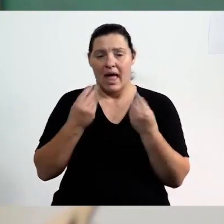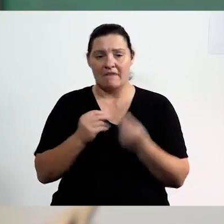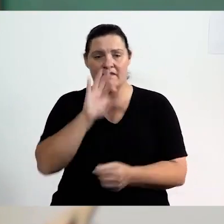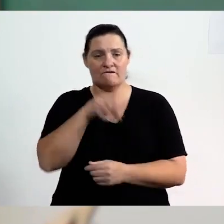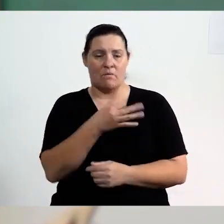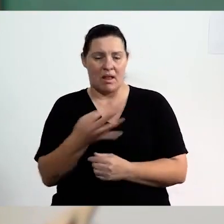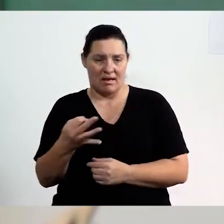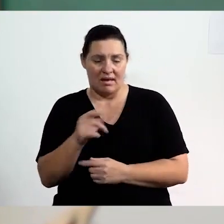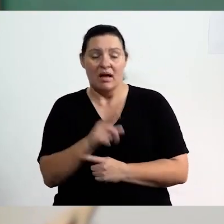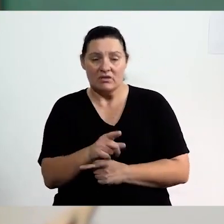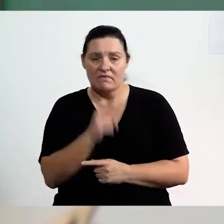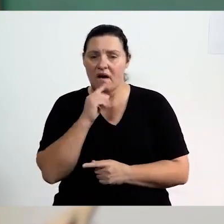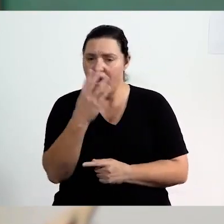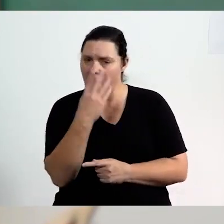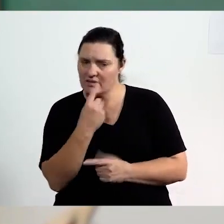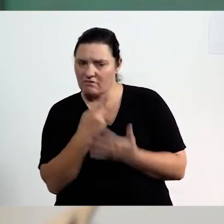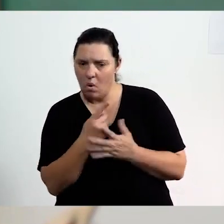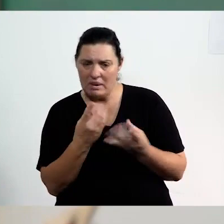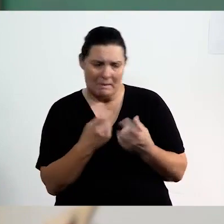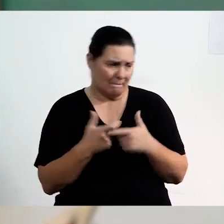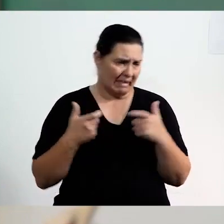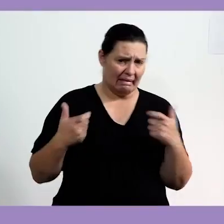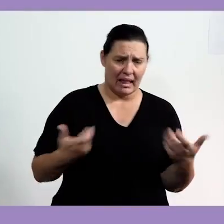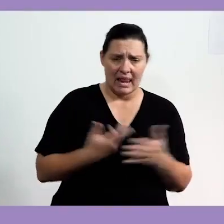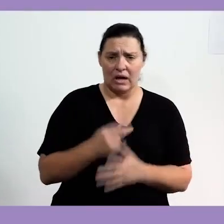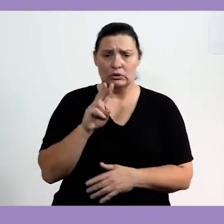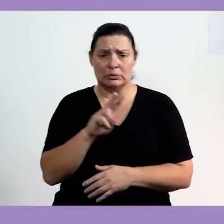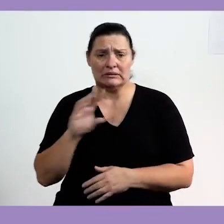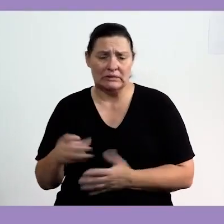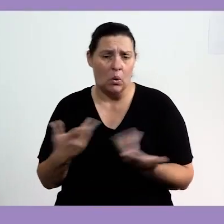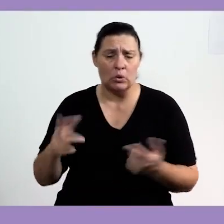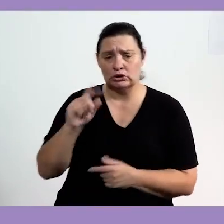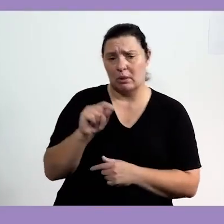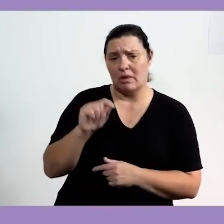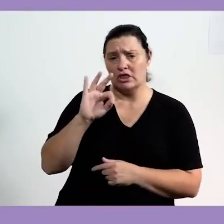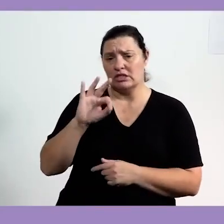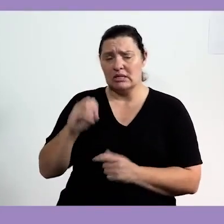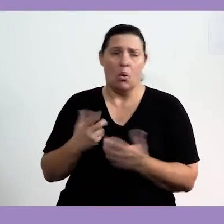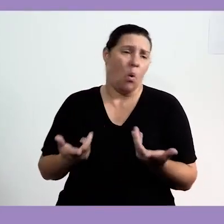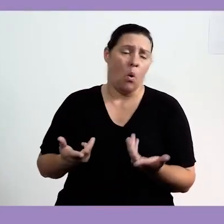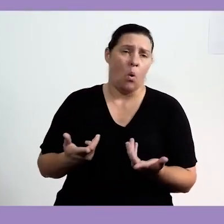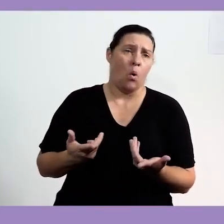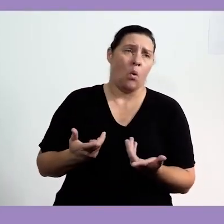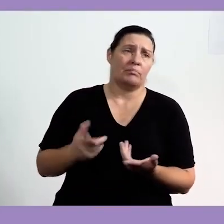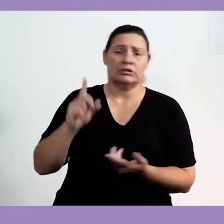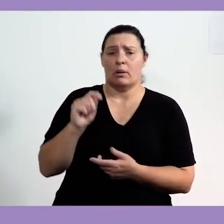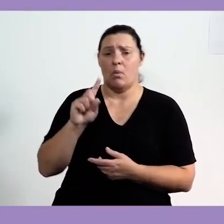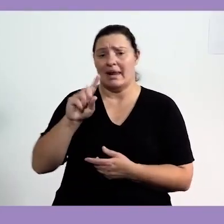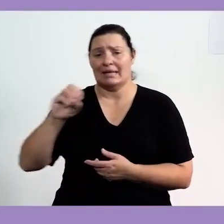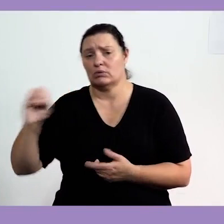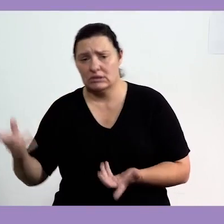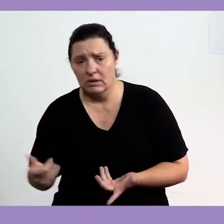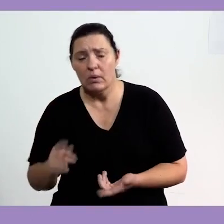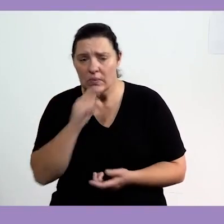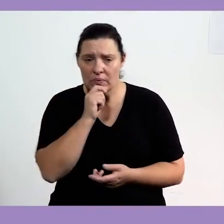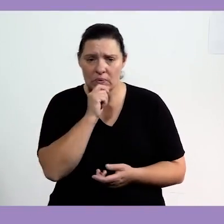a formula so that if we are asked for bigger numbers like 20 or 30 or even 100, we